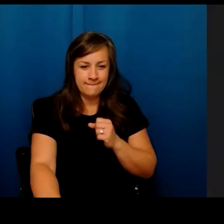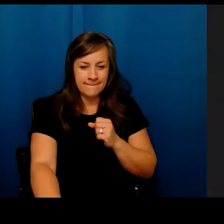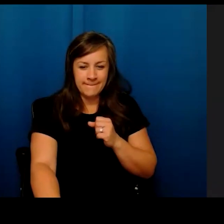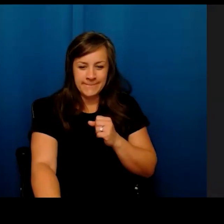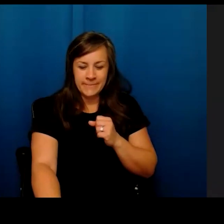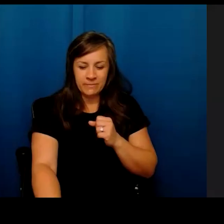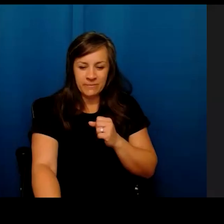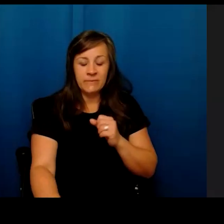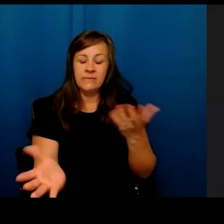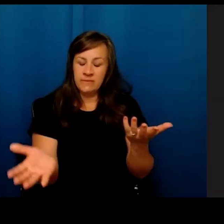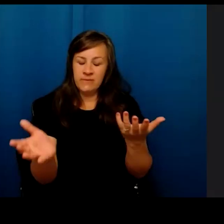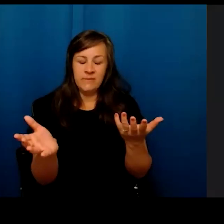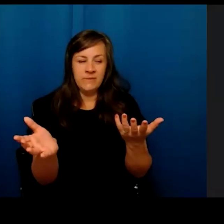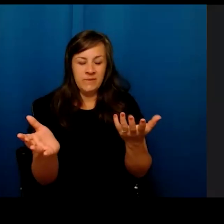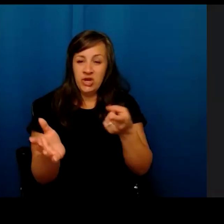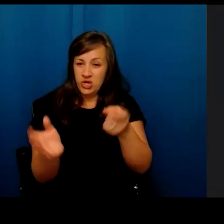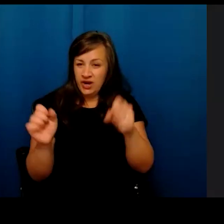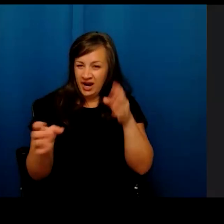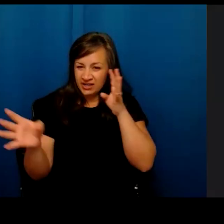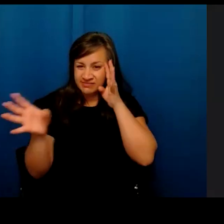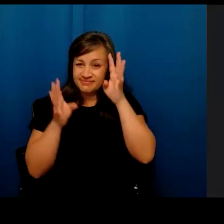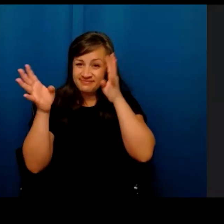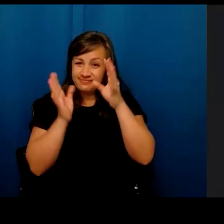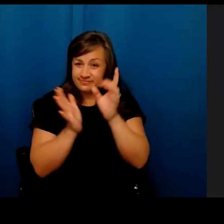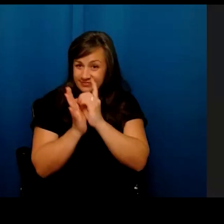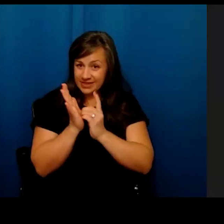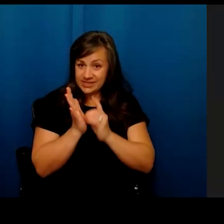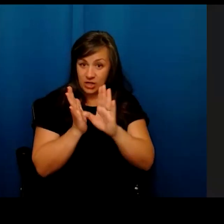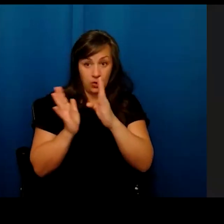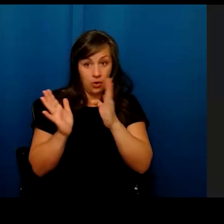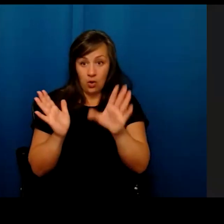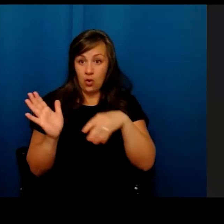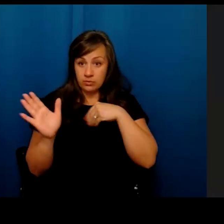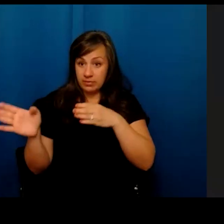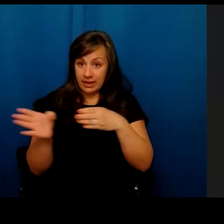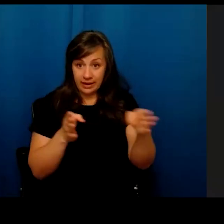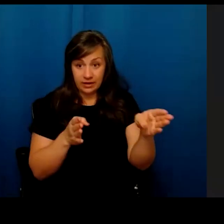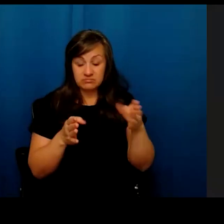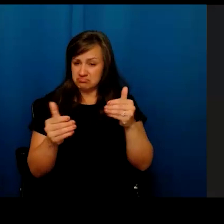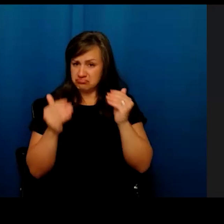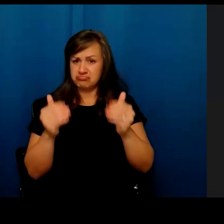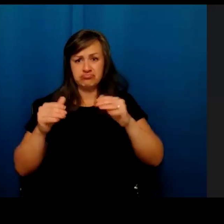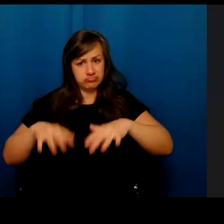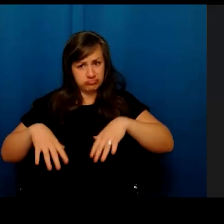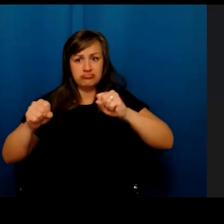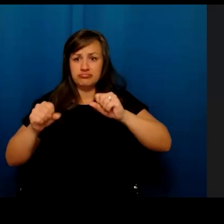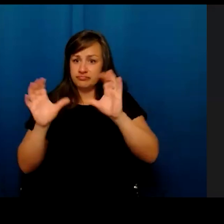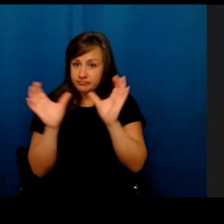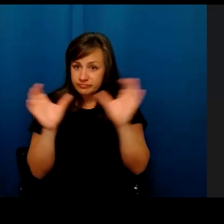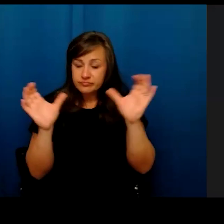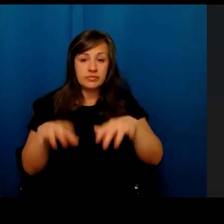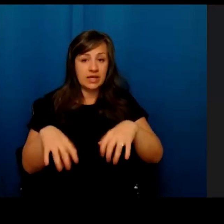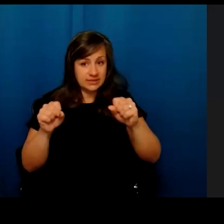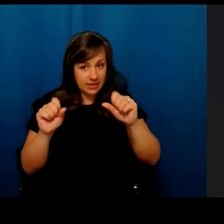like I said, you can go and make your own plan, and you can just start taking exams, taking certifications, and then